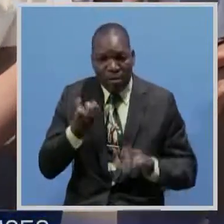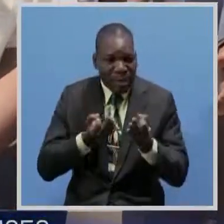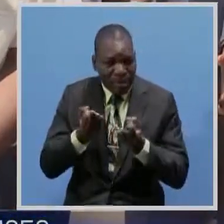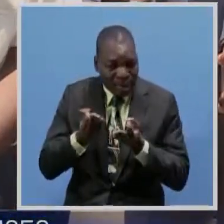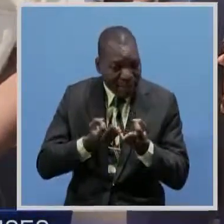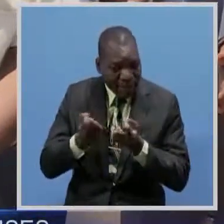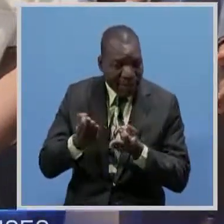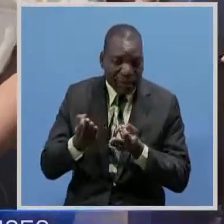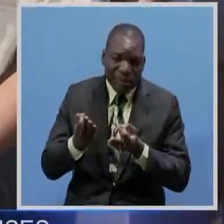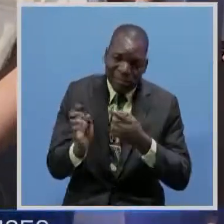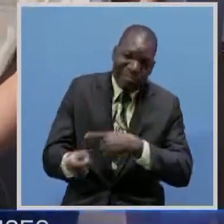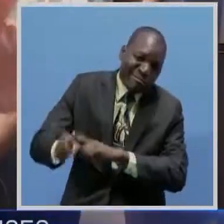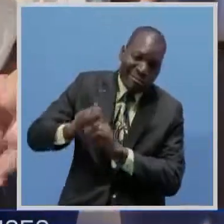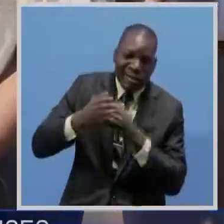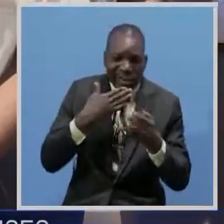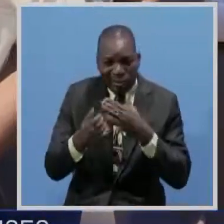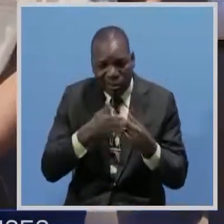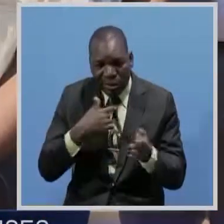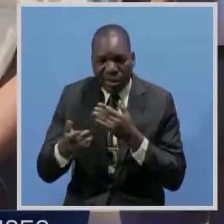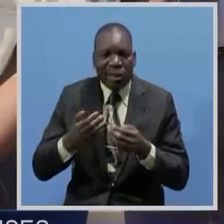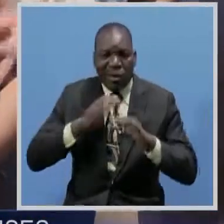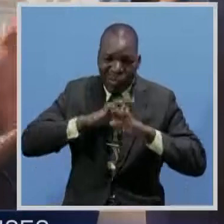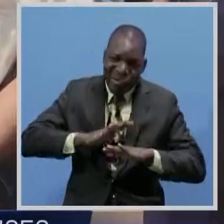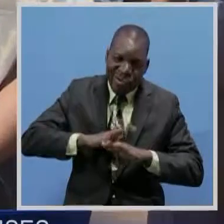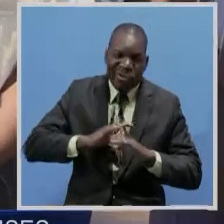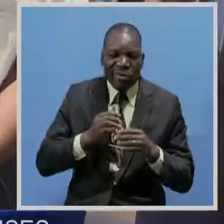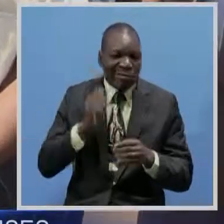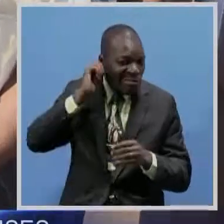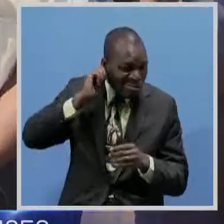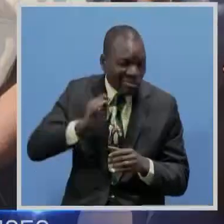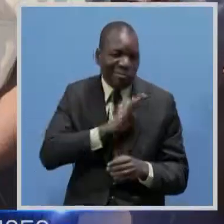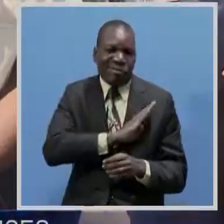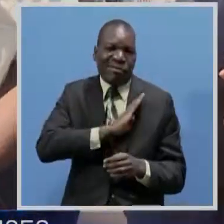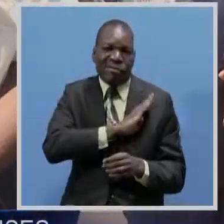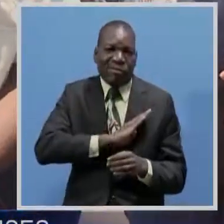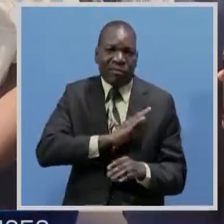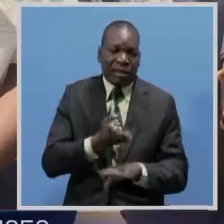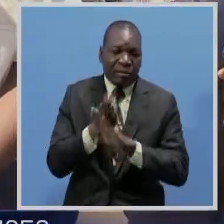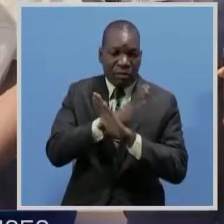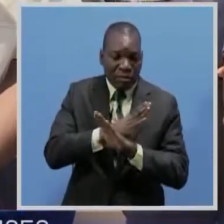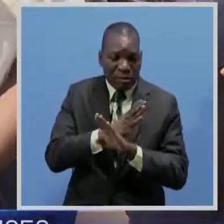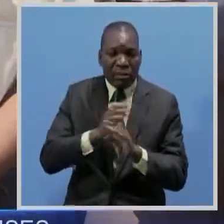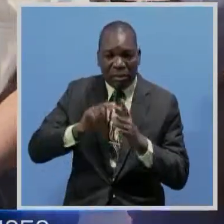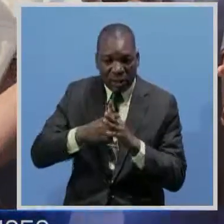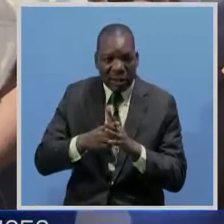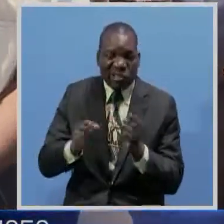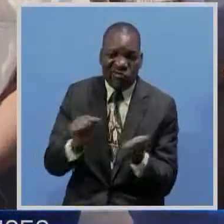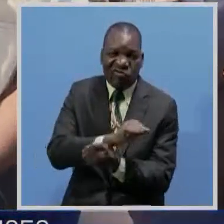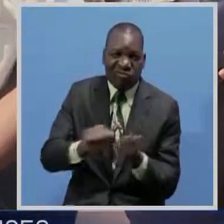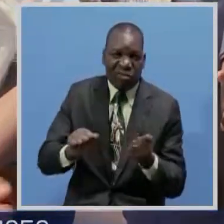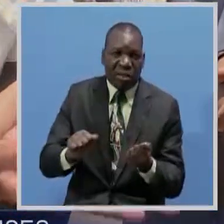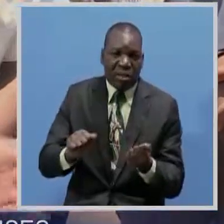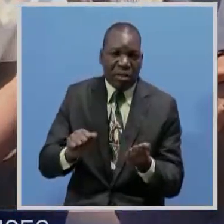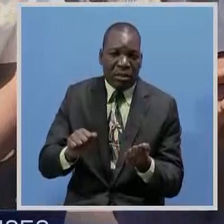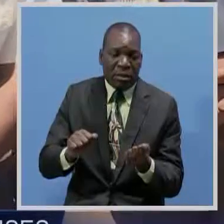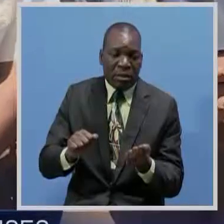facilitated in acquiring, it will be easy to quench the disorderly conduct before we start recording damage like this.